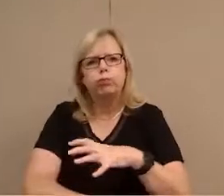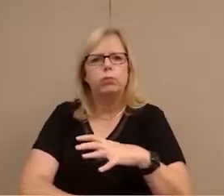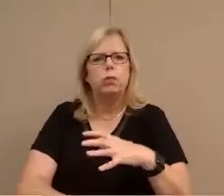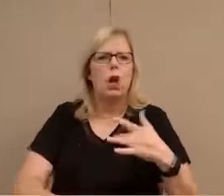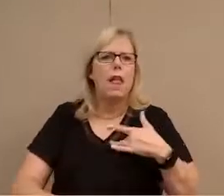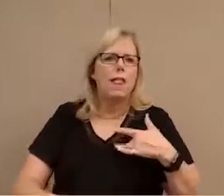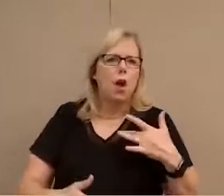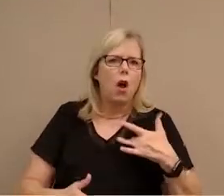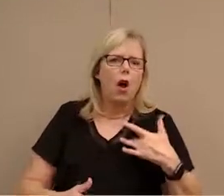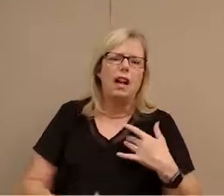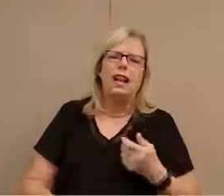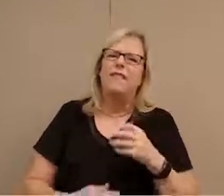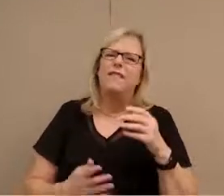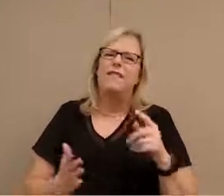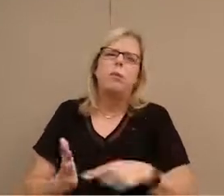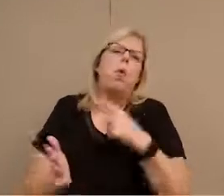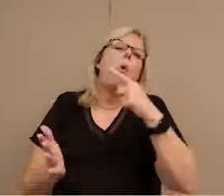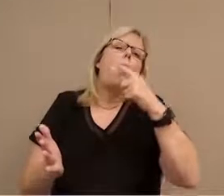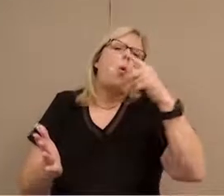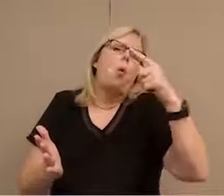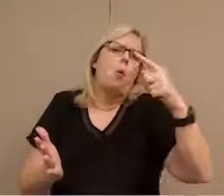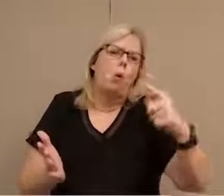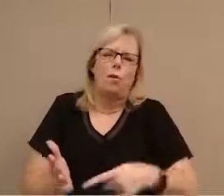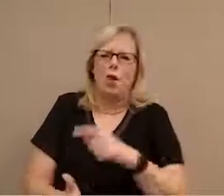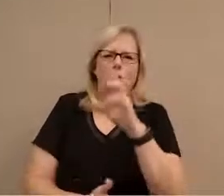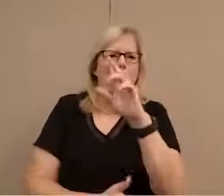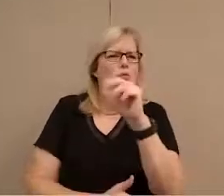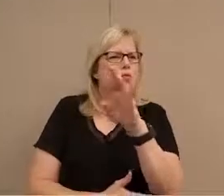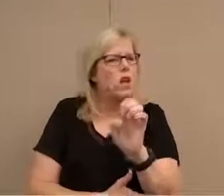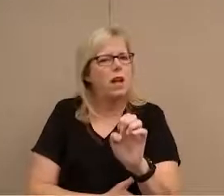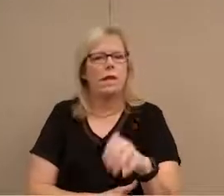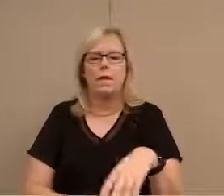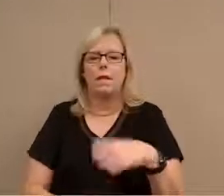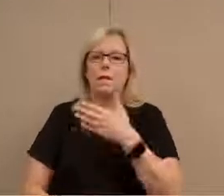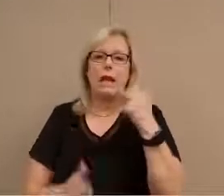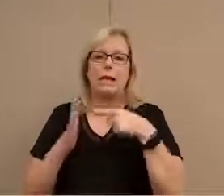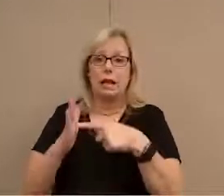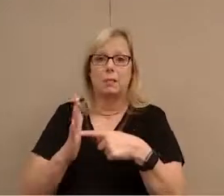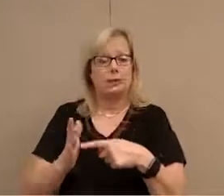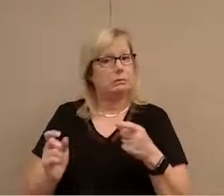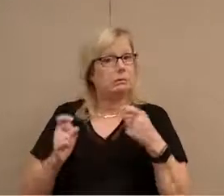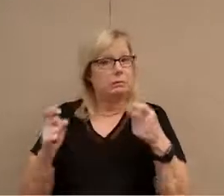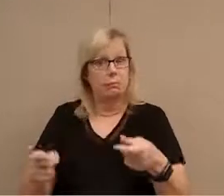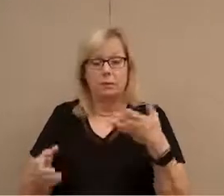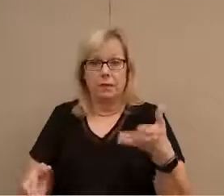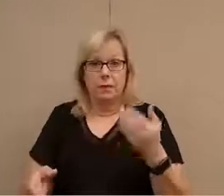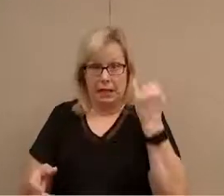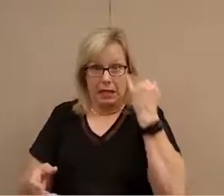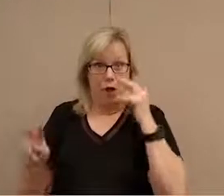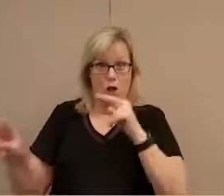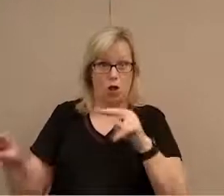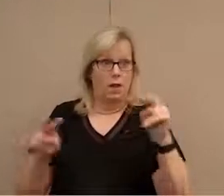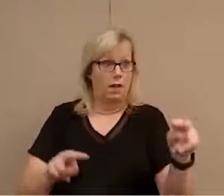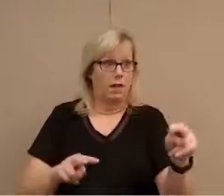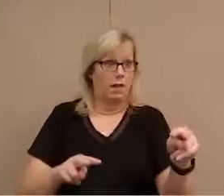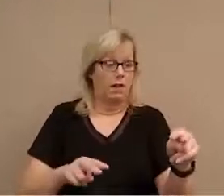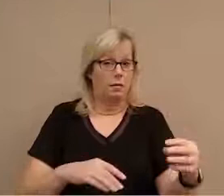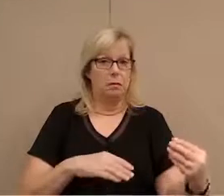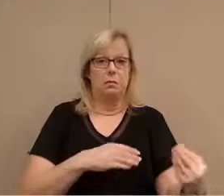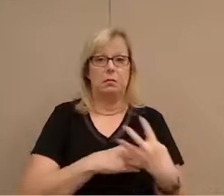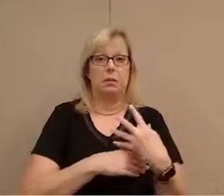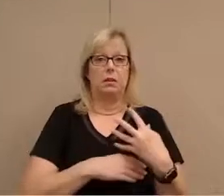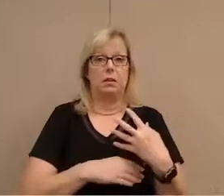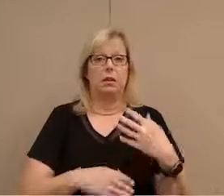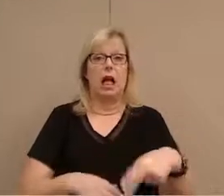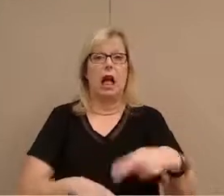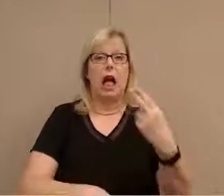heart. Exceptionally rare. I mean, the best example I can give is, if you look at the side effect of some